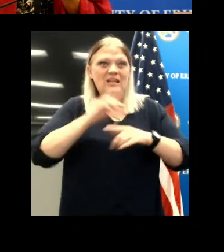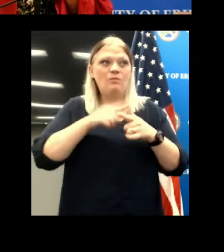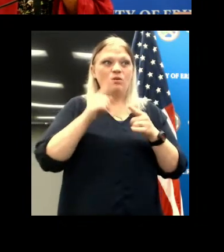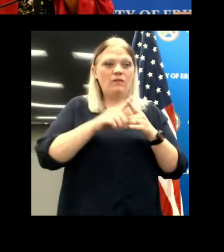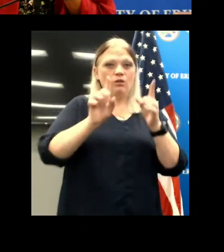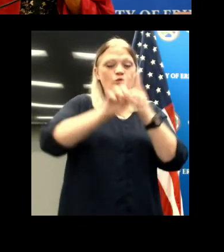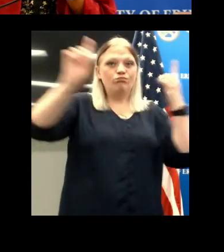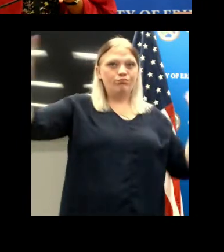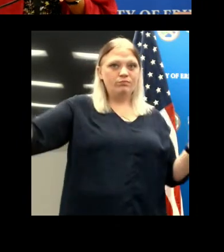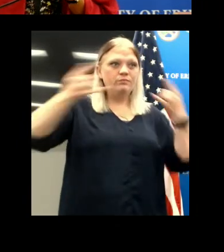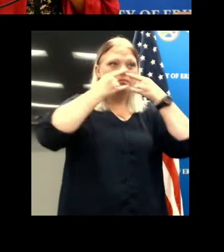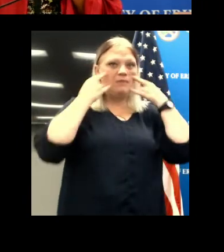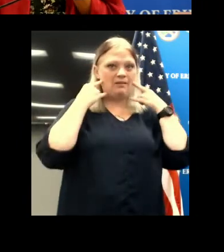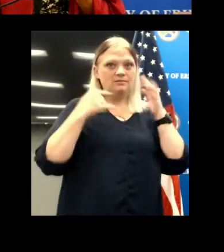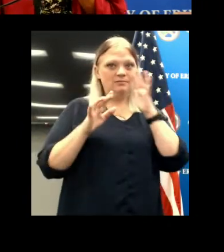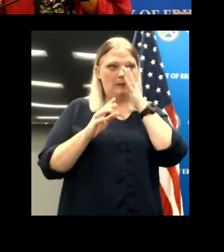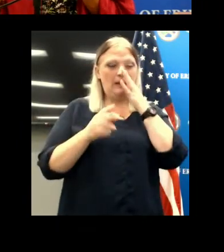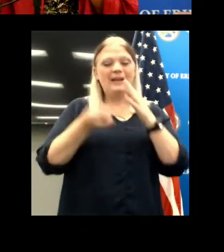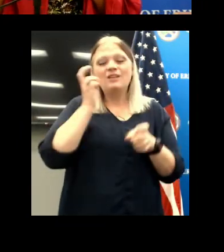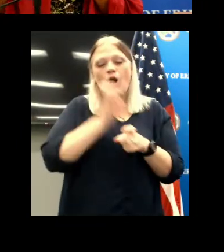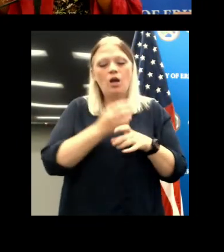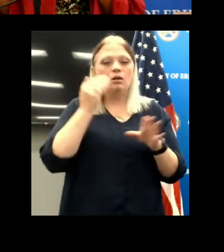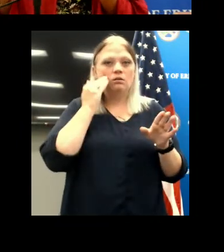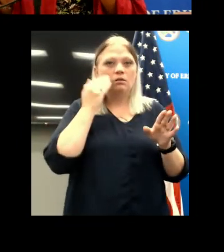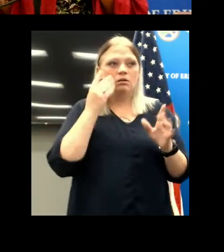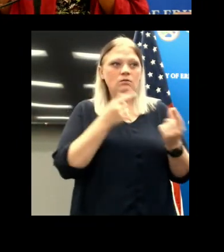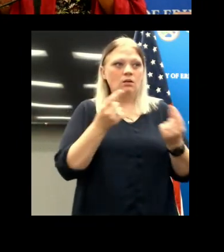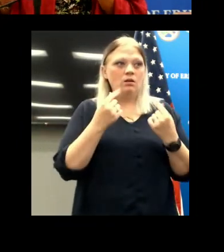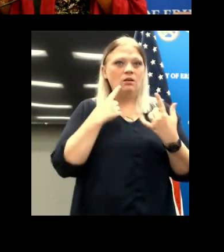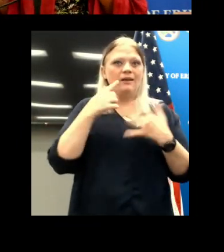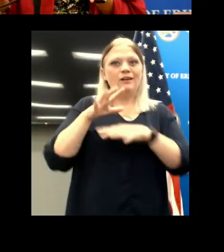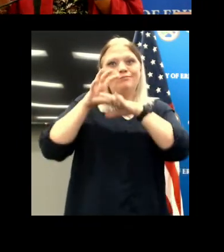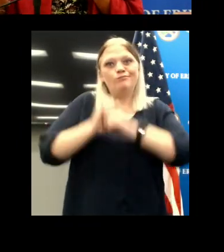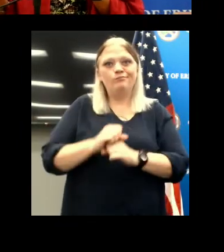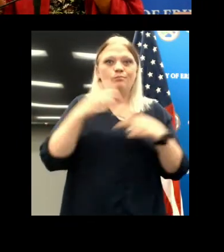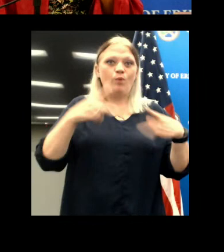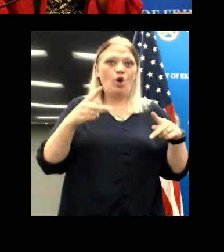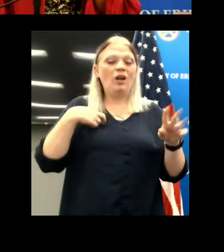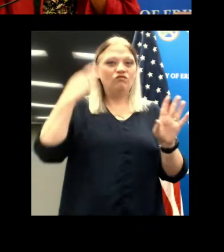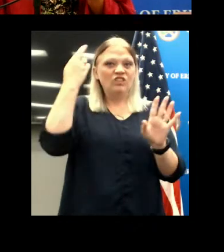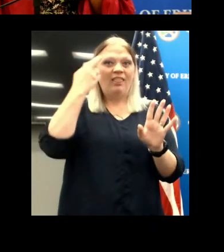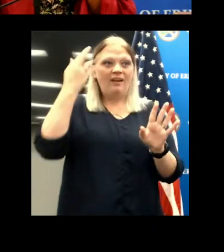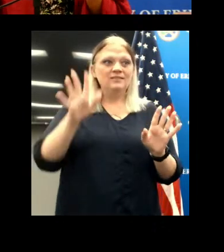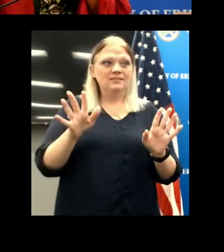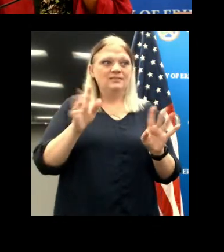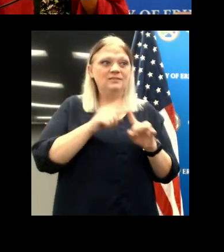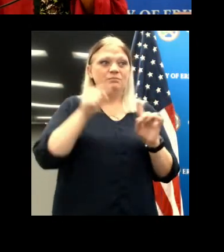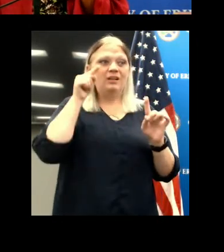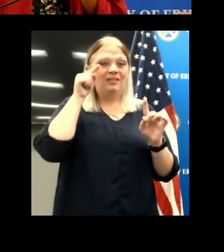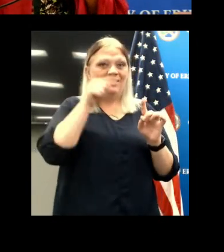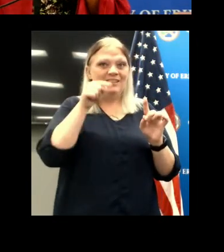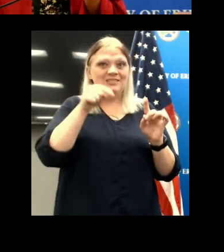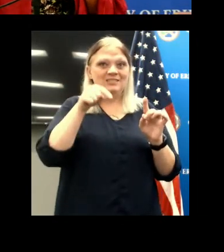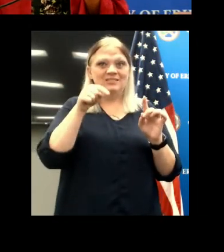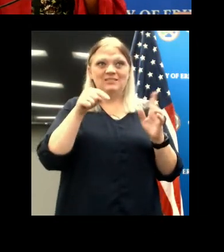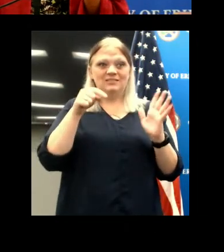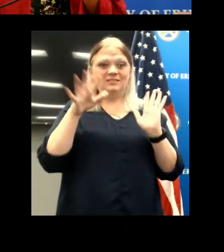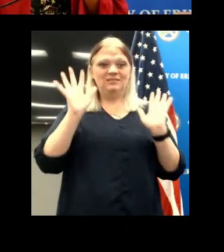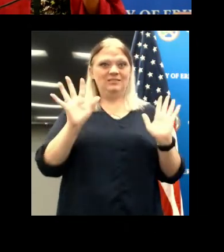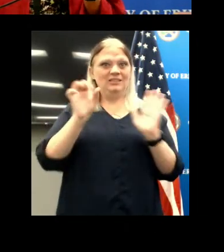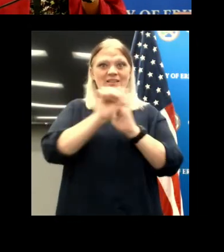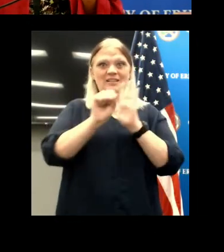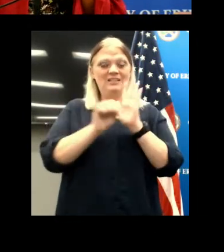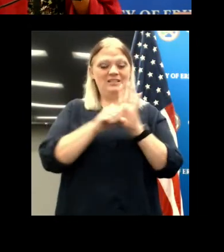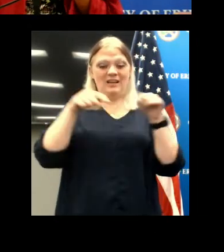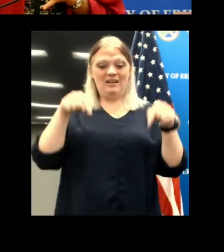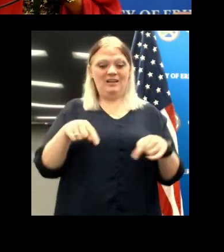social distance and wearing a mask. It's hard to do at a traditional party. I realize that. This is what this is the state that